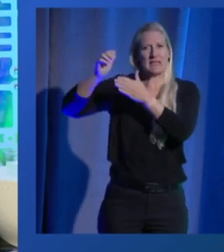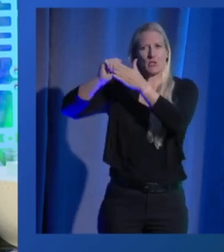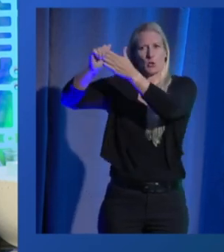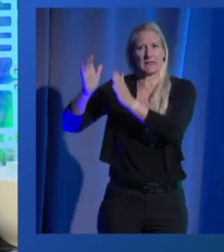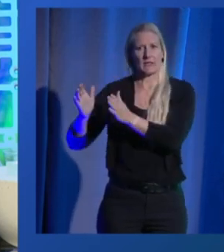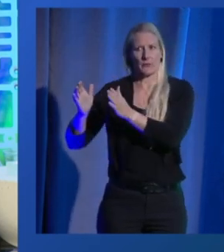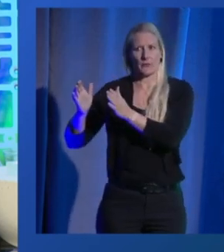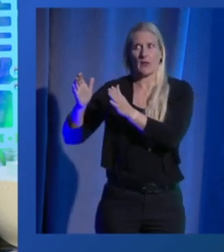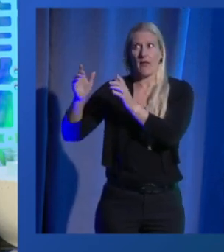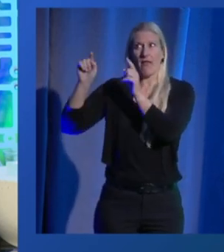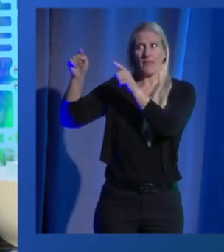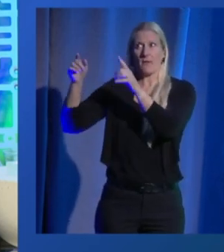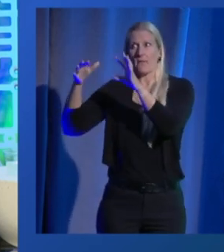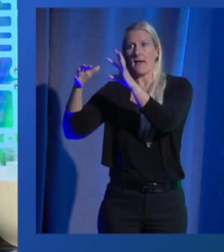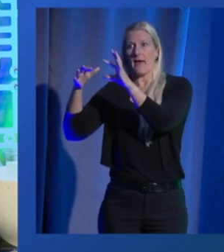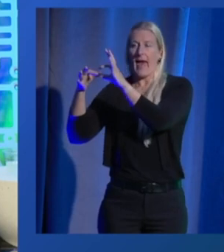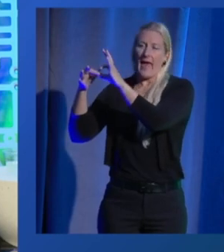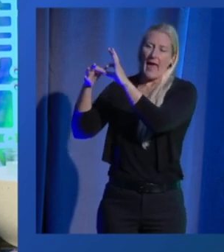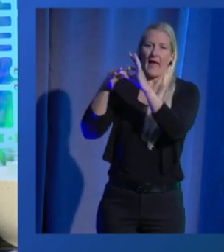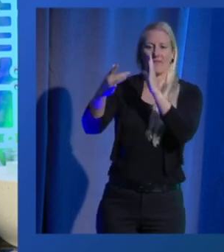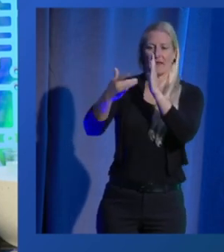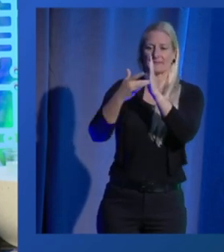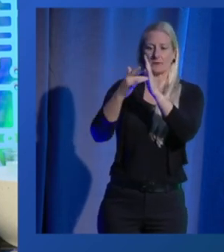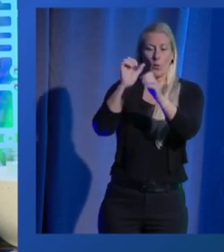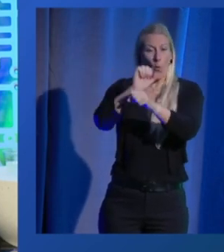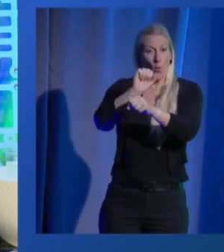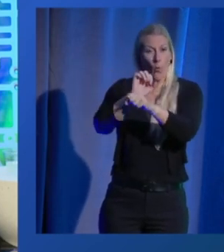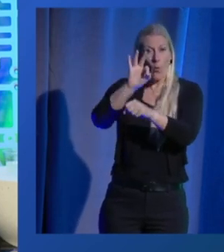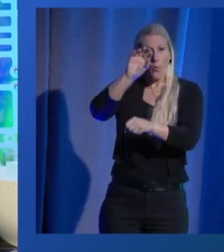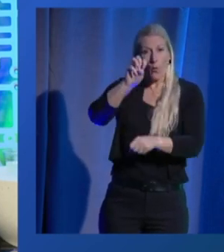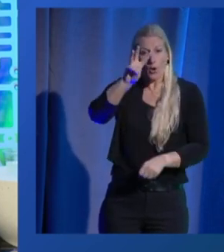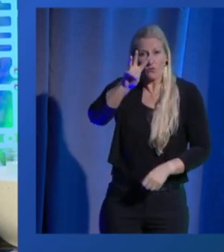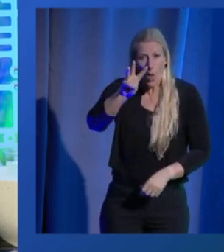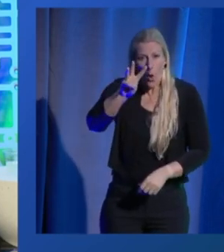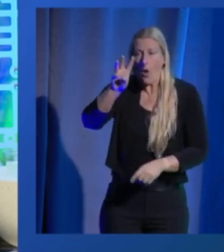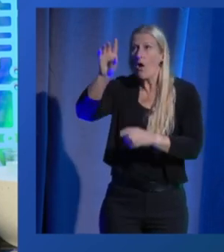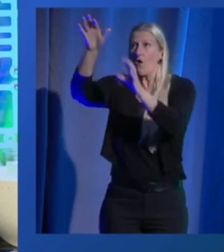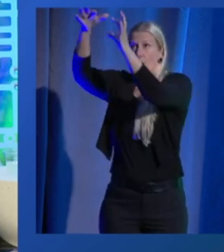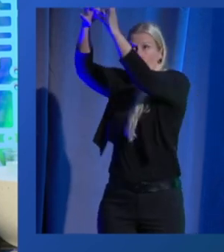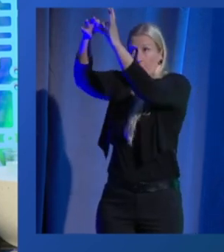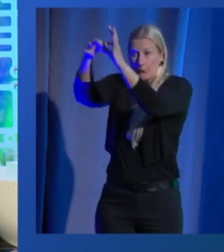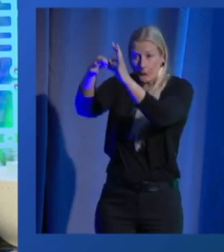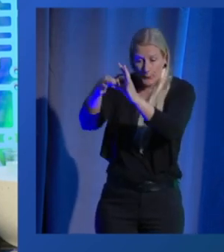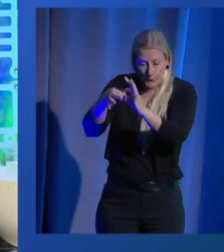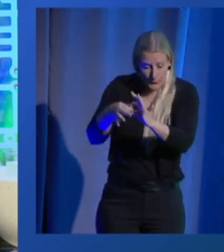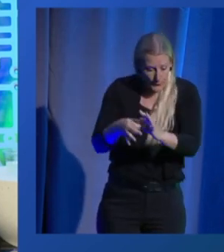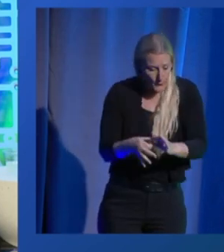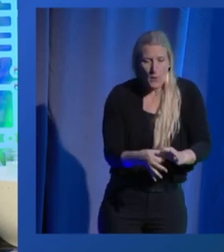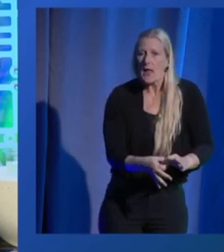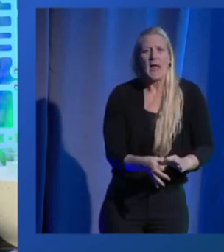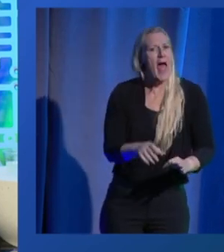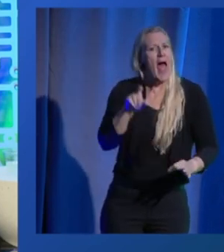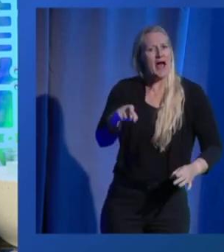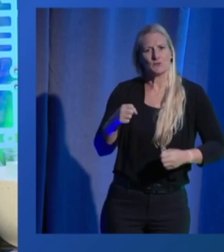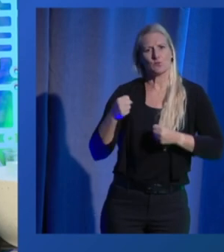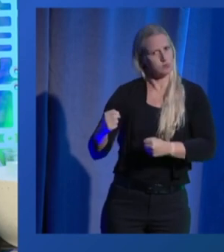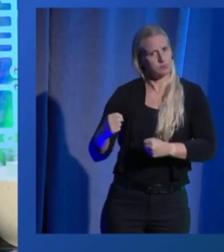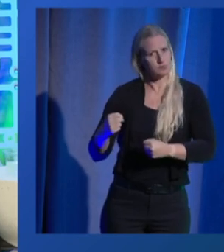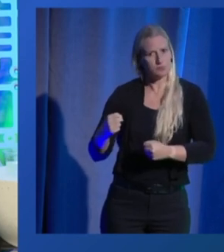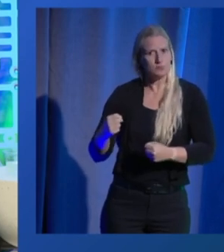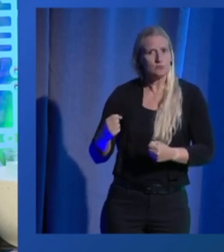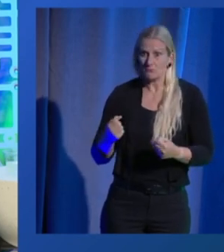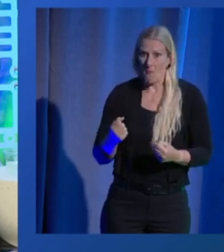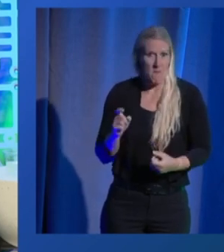entire like technical workflow has to be like Rock Solid right so we have to do everything that we